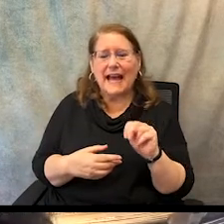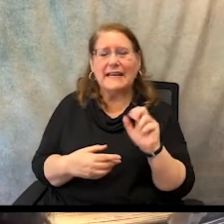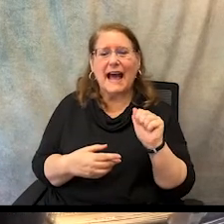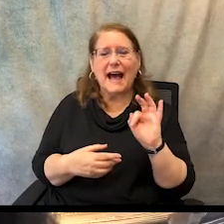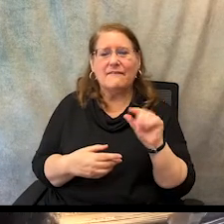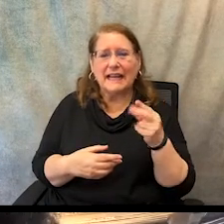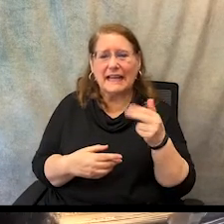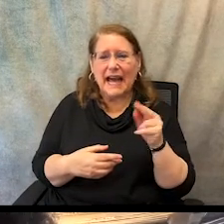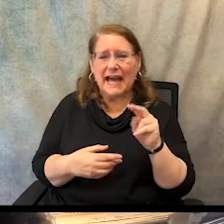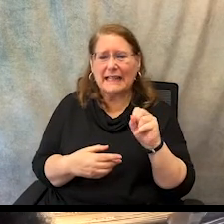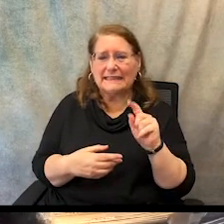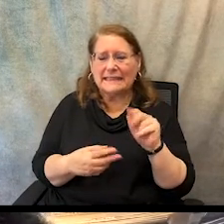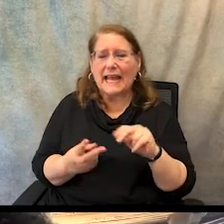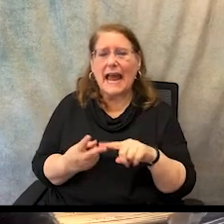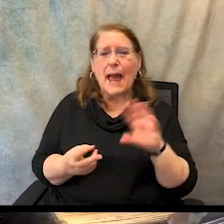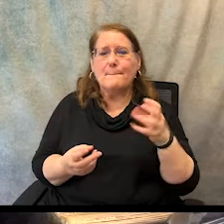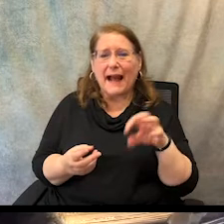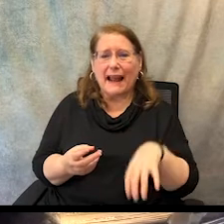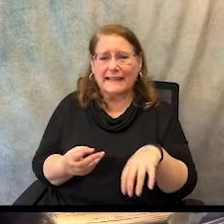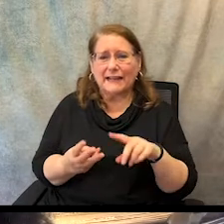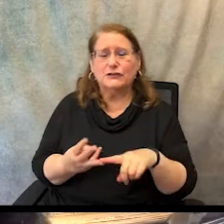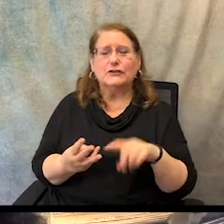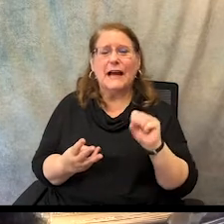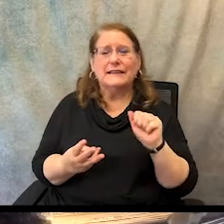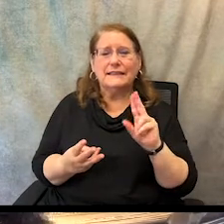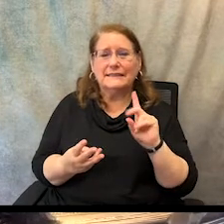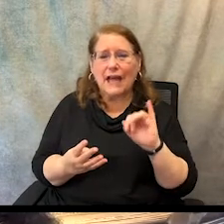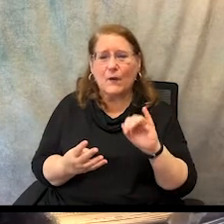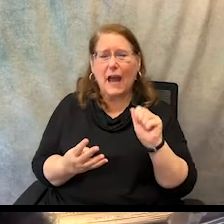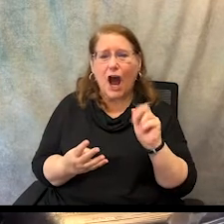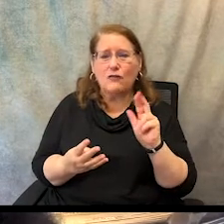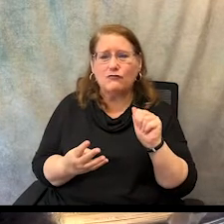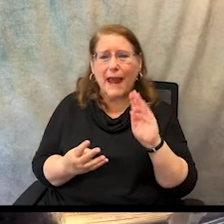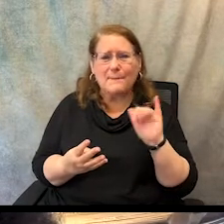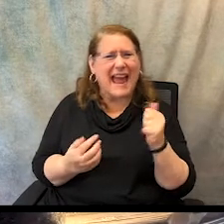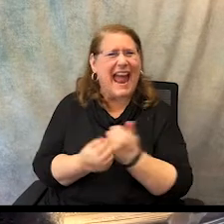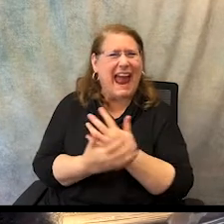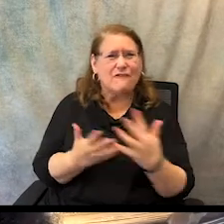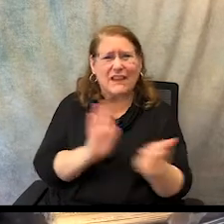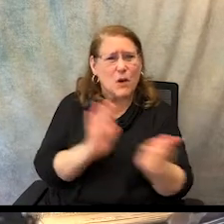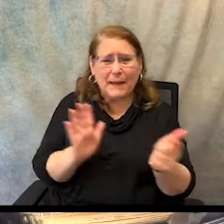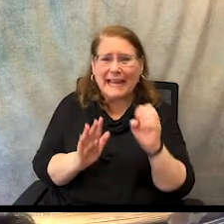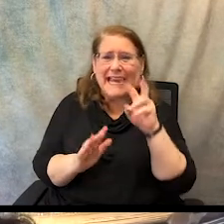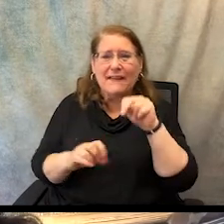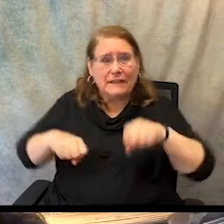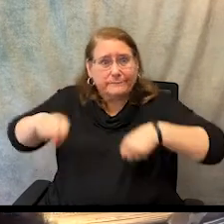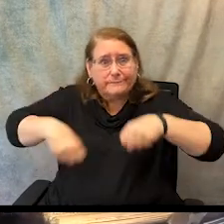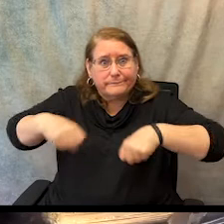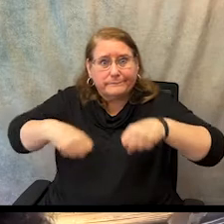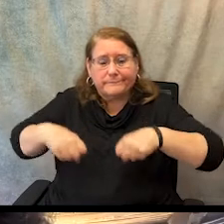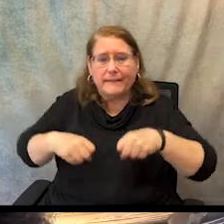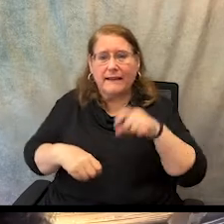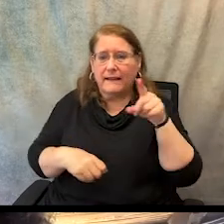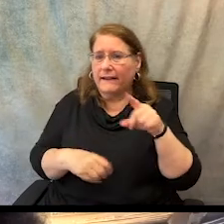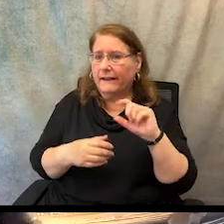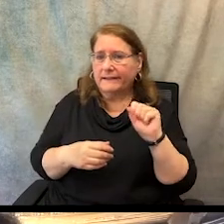Afghanistan, Bangladesh, Saudi Arabia, for example, Saudi Arabia, years, everything was forbidden. Even to drive a bike